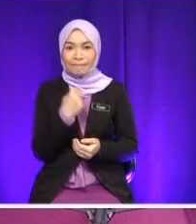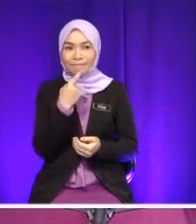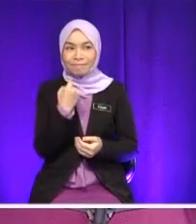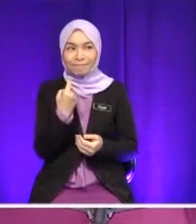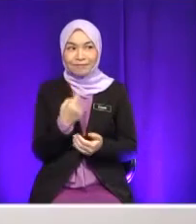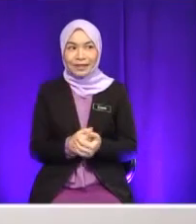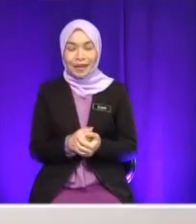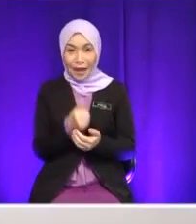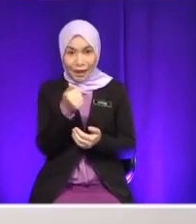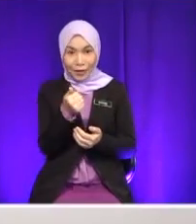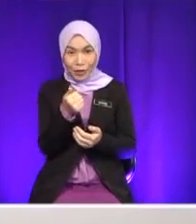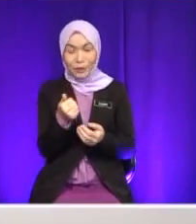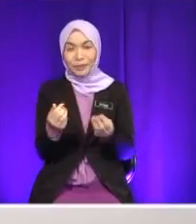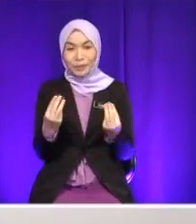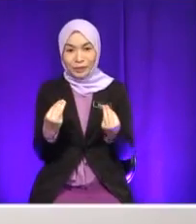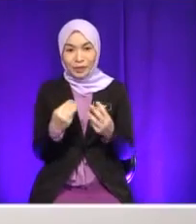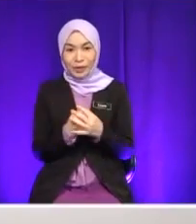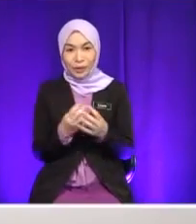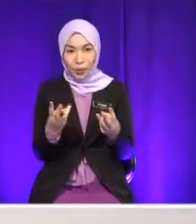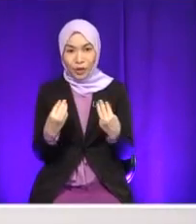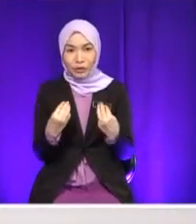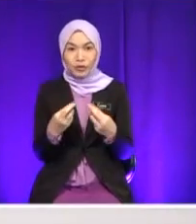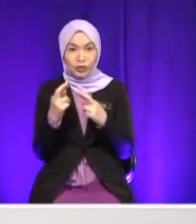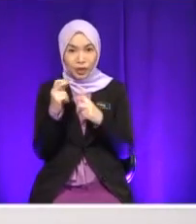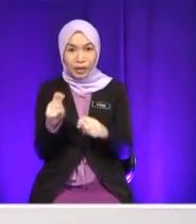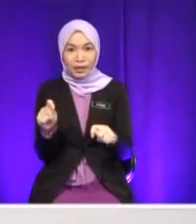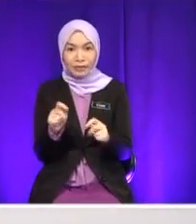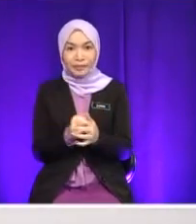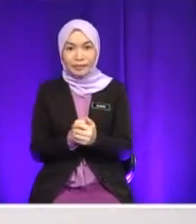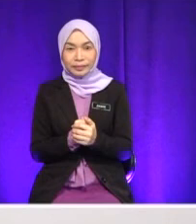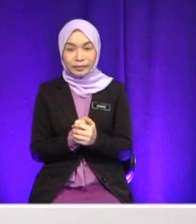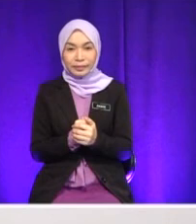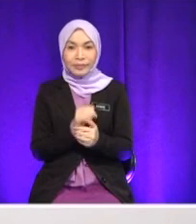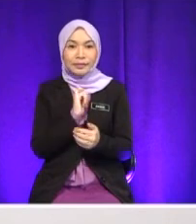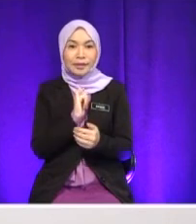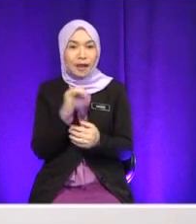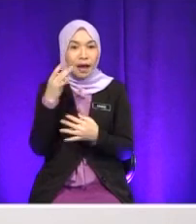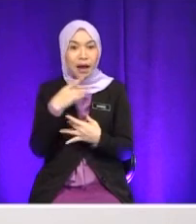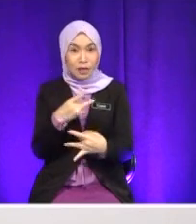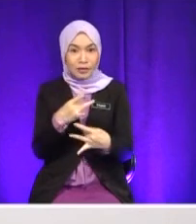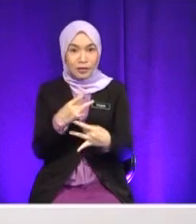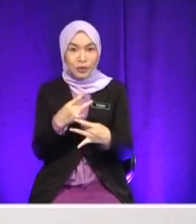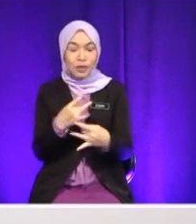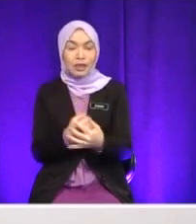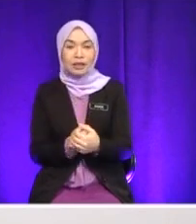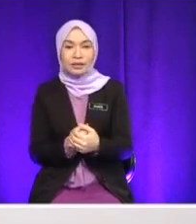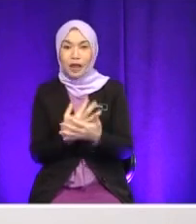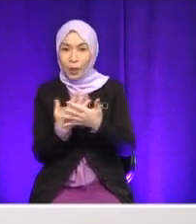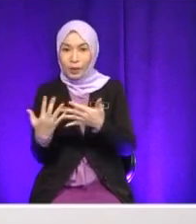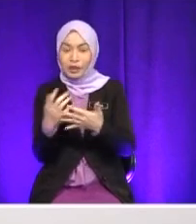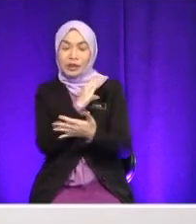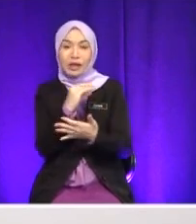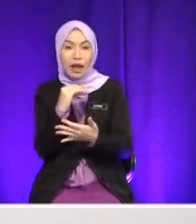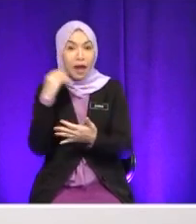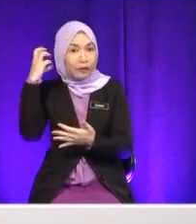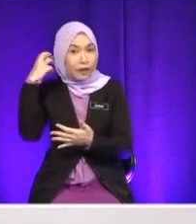agree? From my perspective, I'm attracted to the commercials on radios and televisions due to the fact